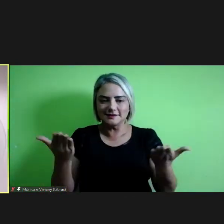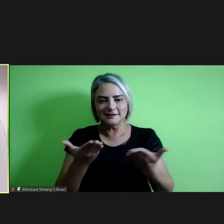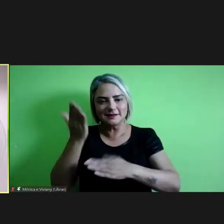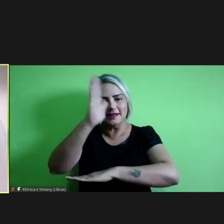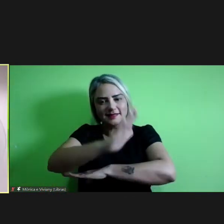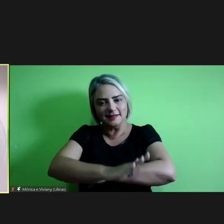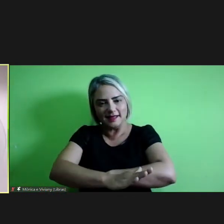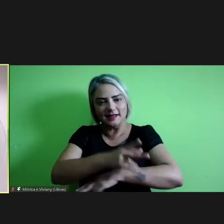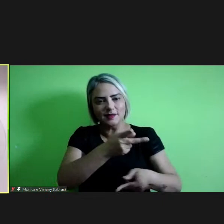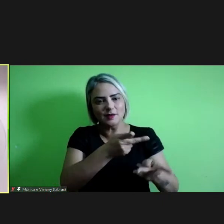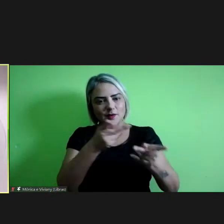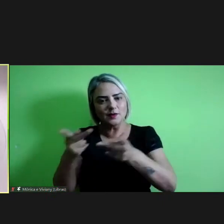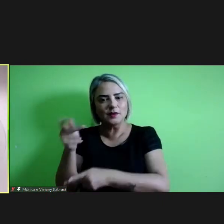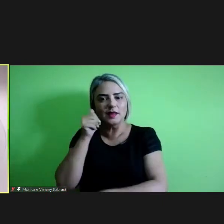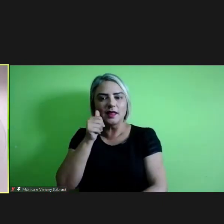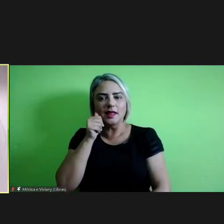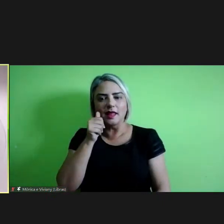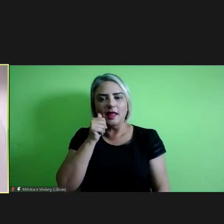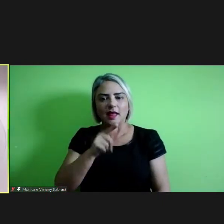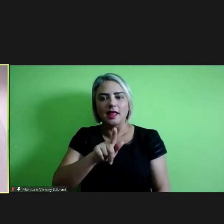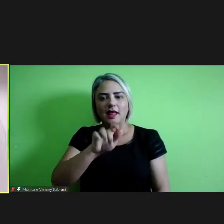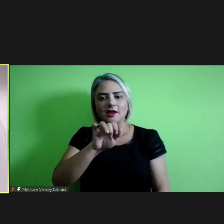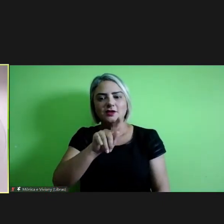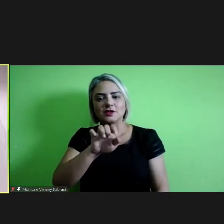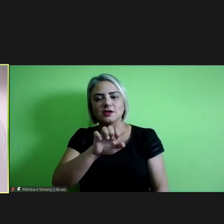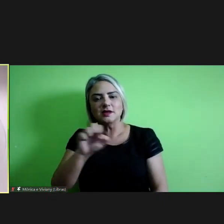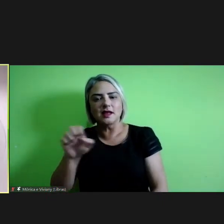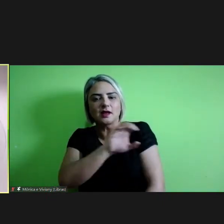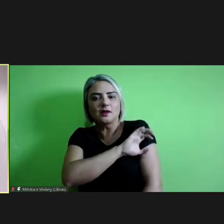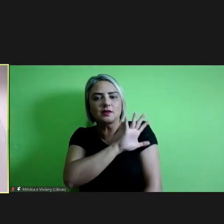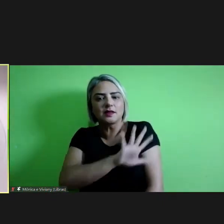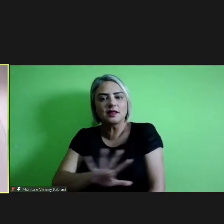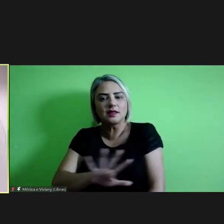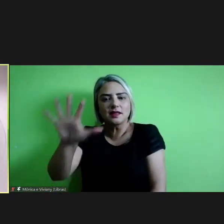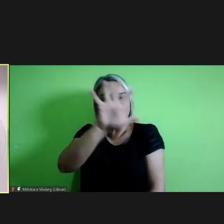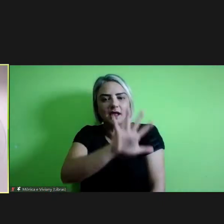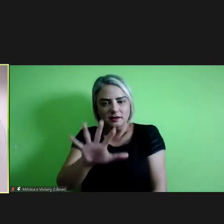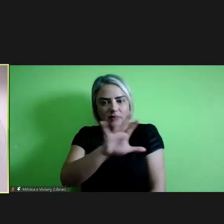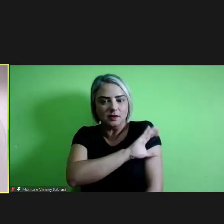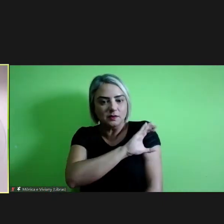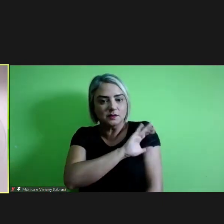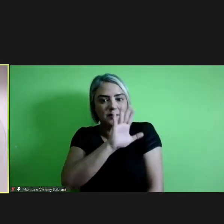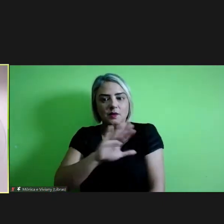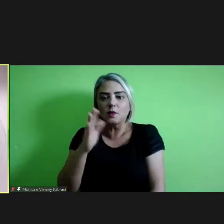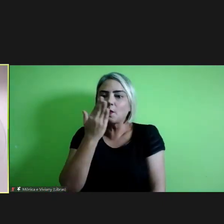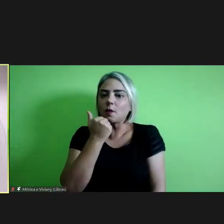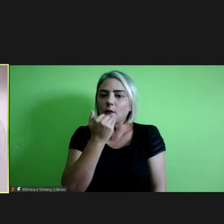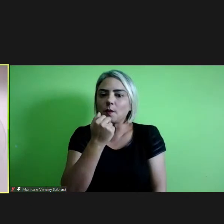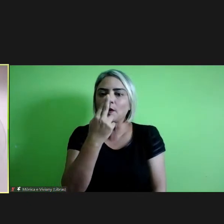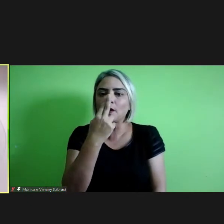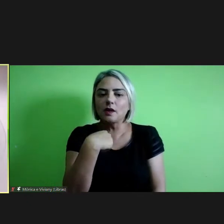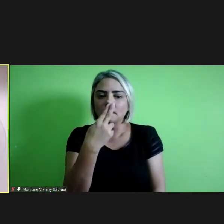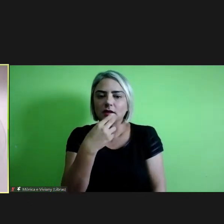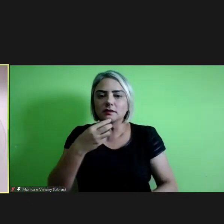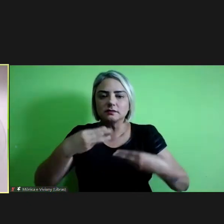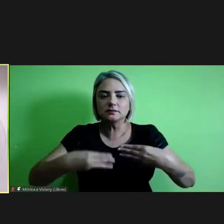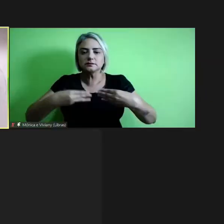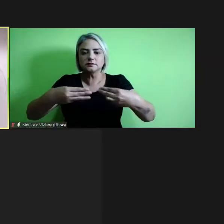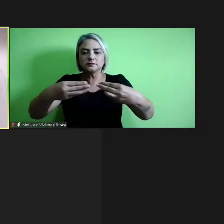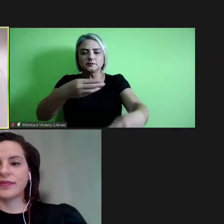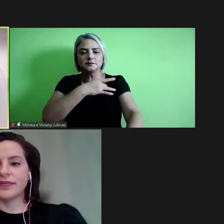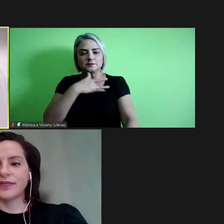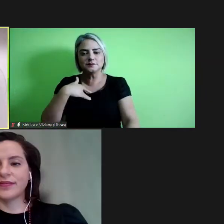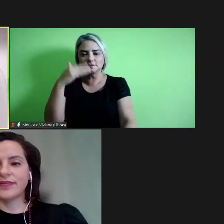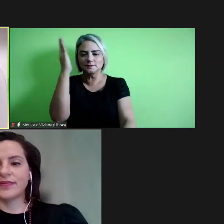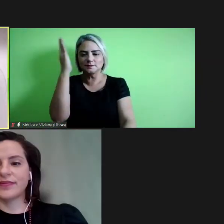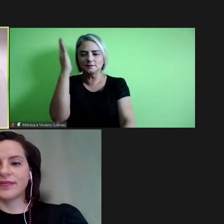and to start the activities this afternoon, I invite Dr. Gisele Bortolini, National Coordinator of